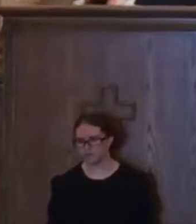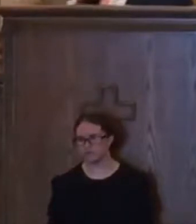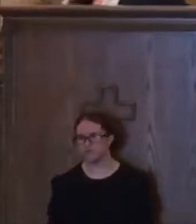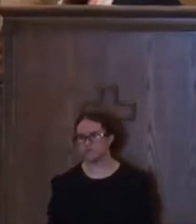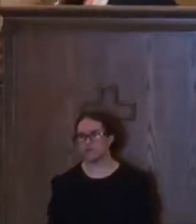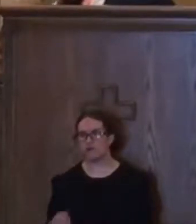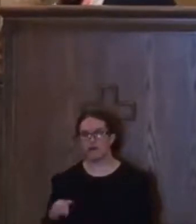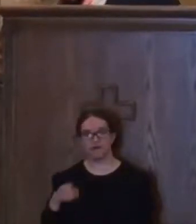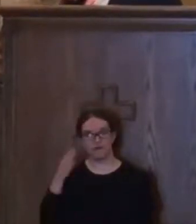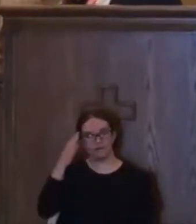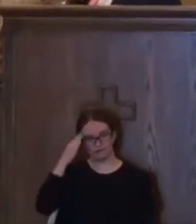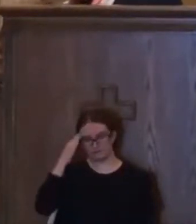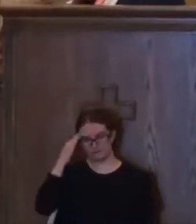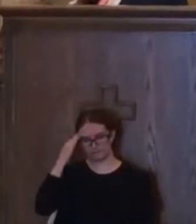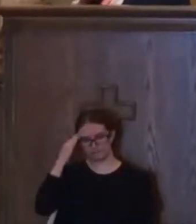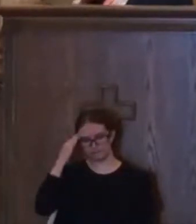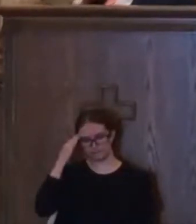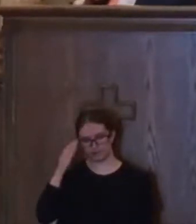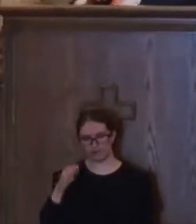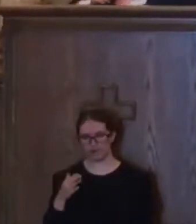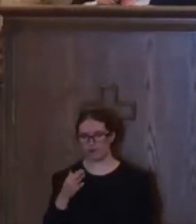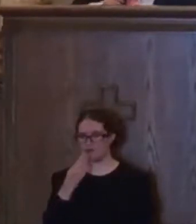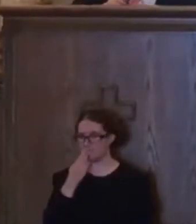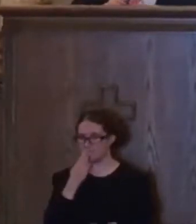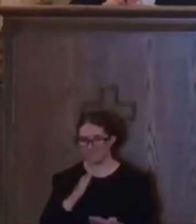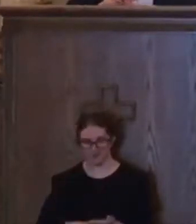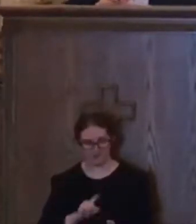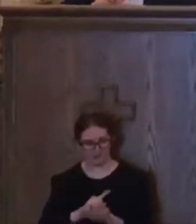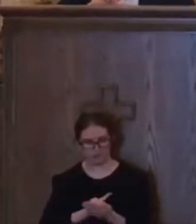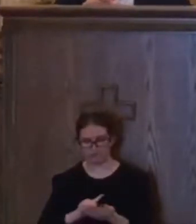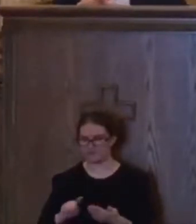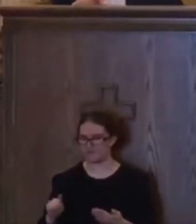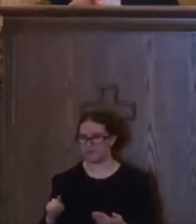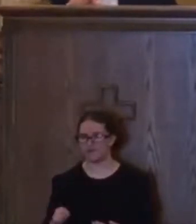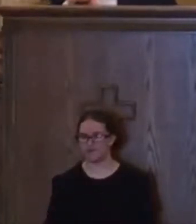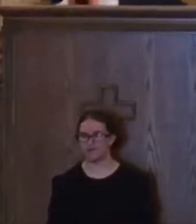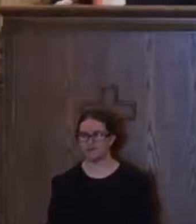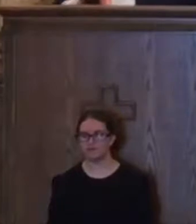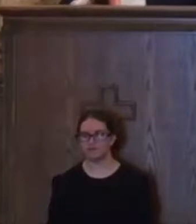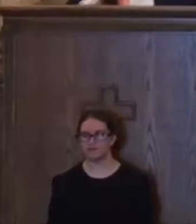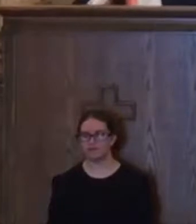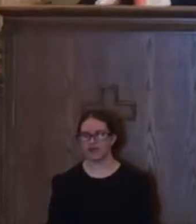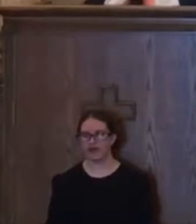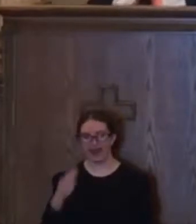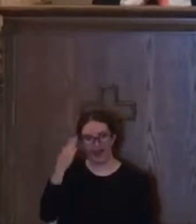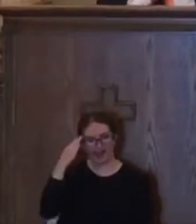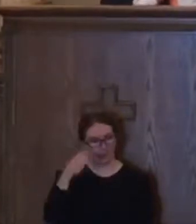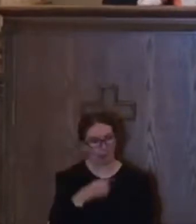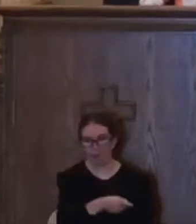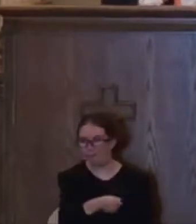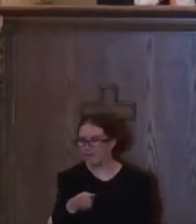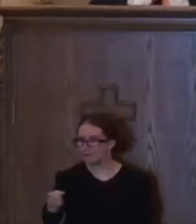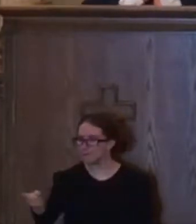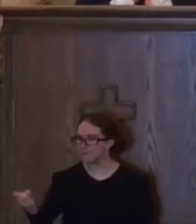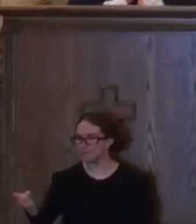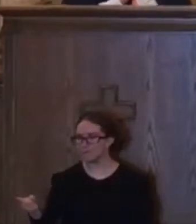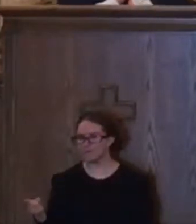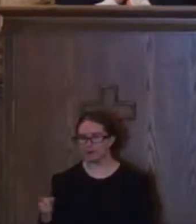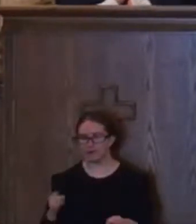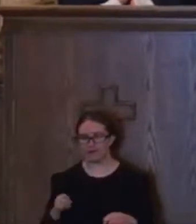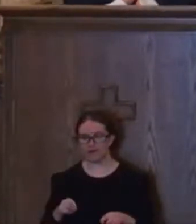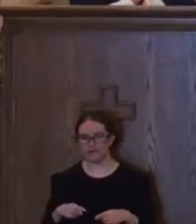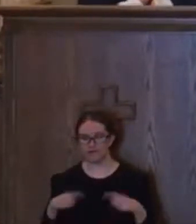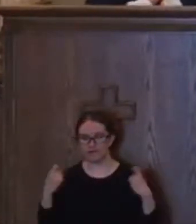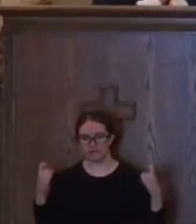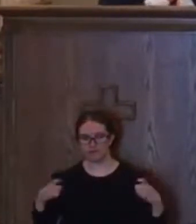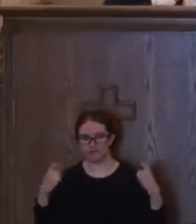all you can think about is how hard the week's been. I don't know about you, but during this revival, I've